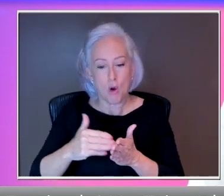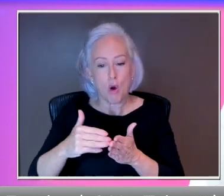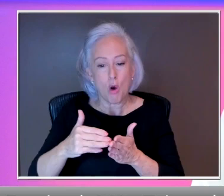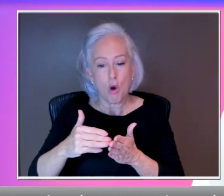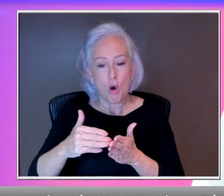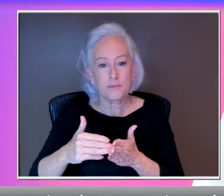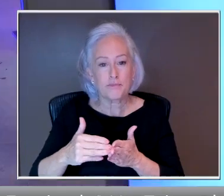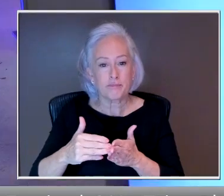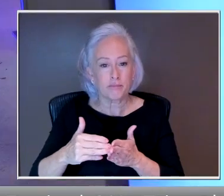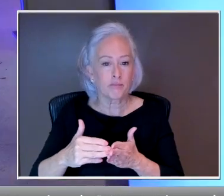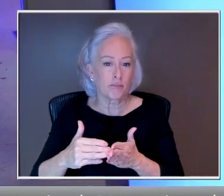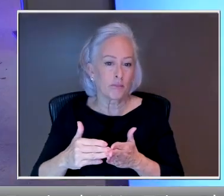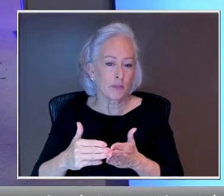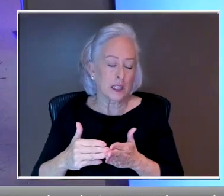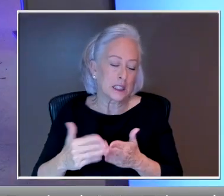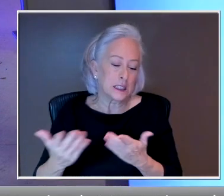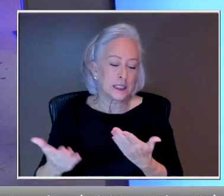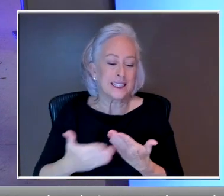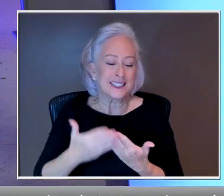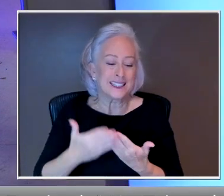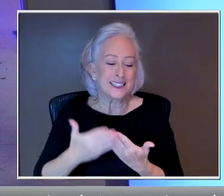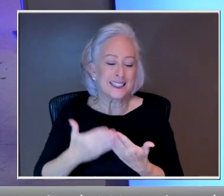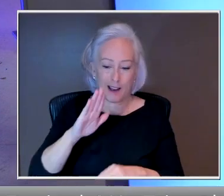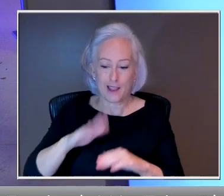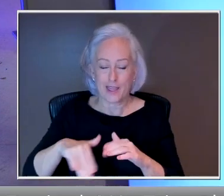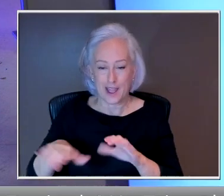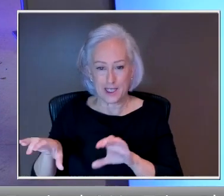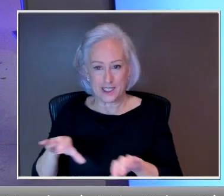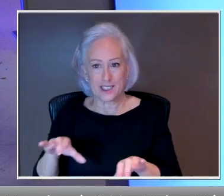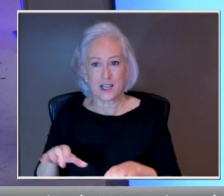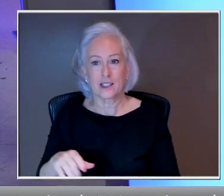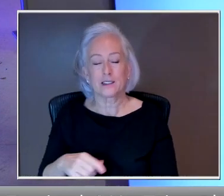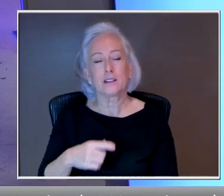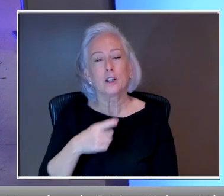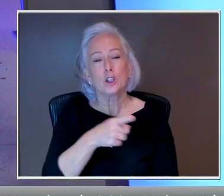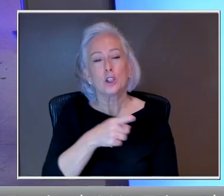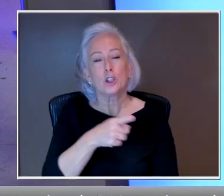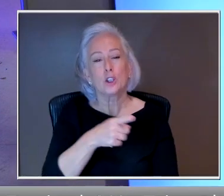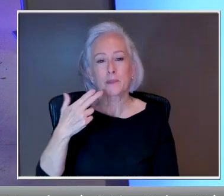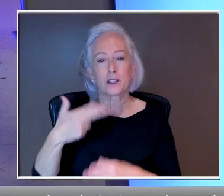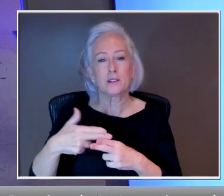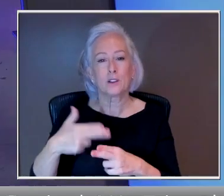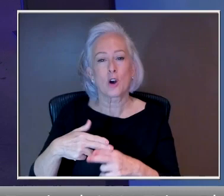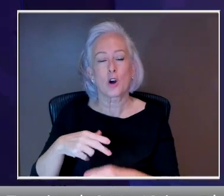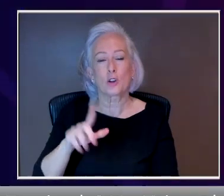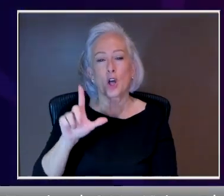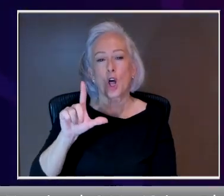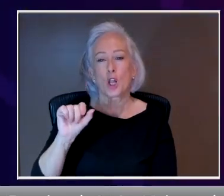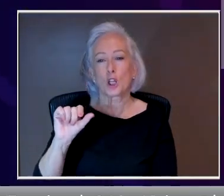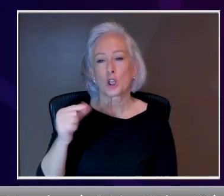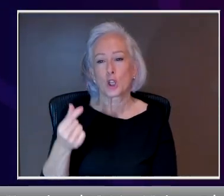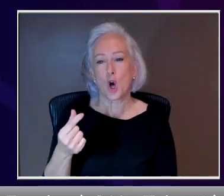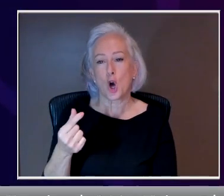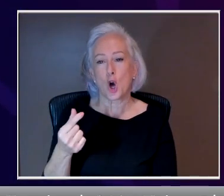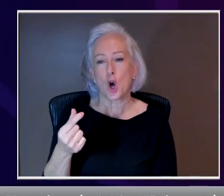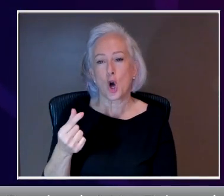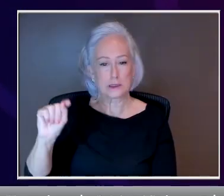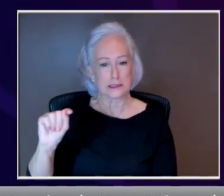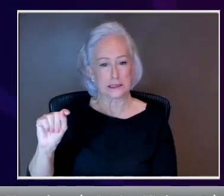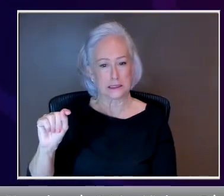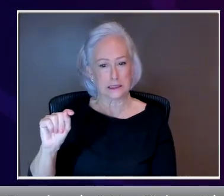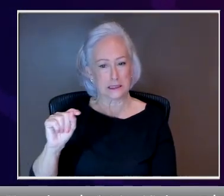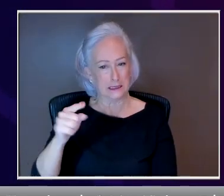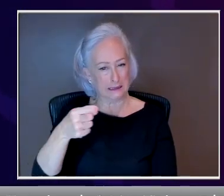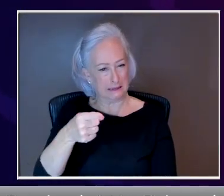said than done. Michelle was diagnosed with something called long QT. What's long QT, if you had to explain it in